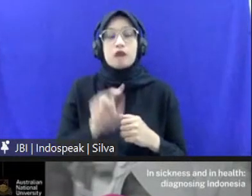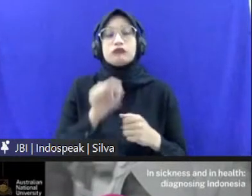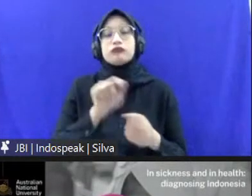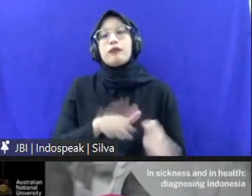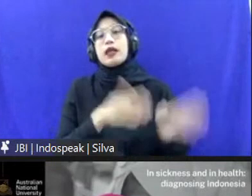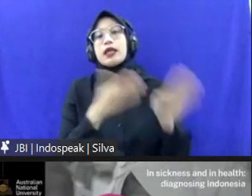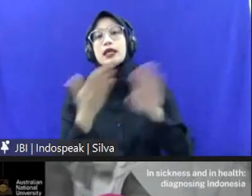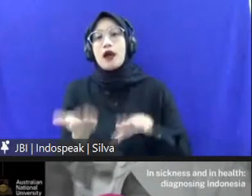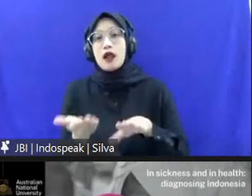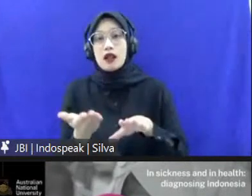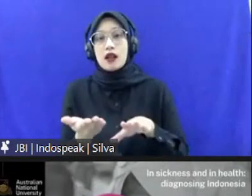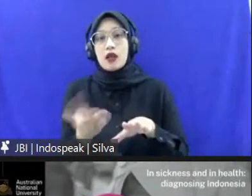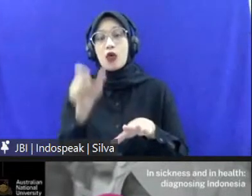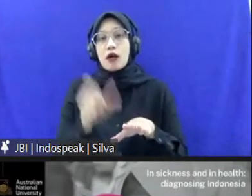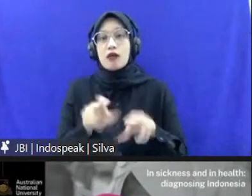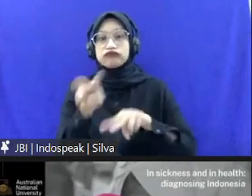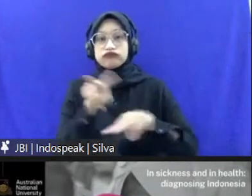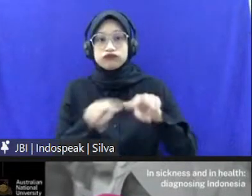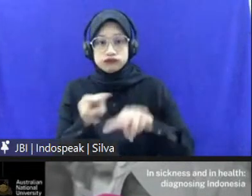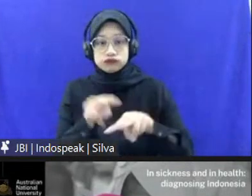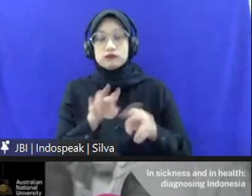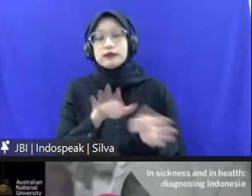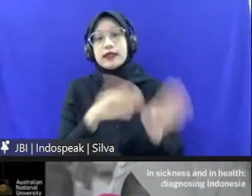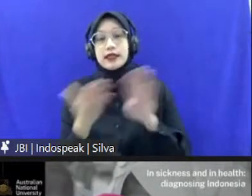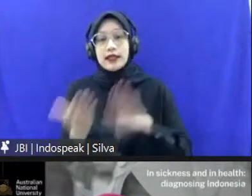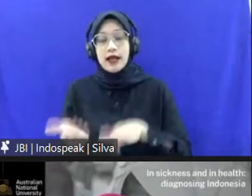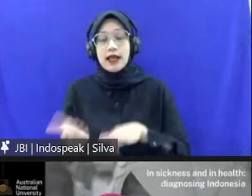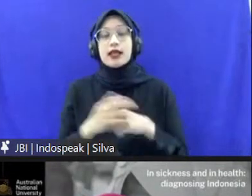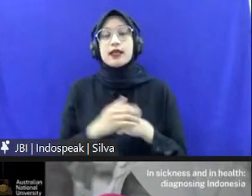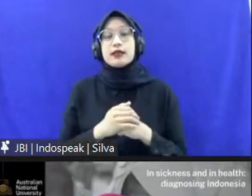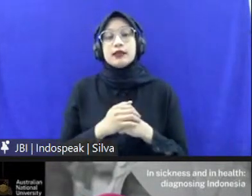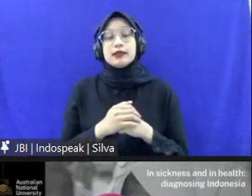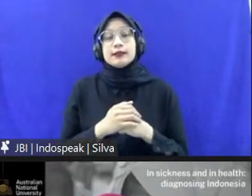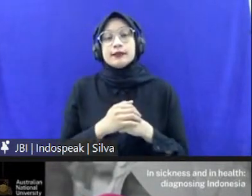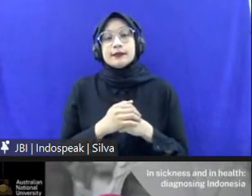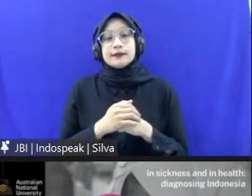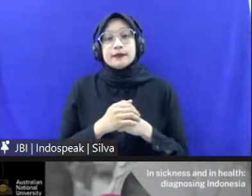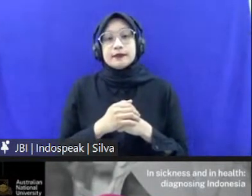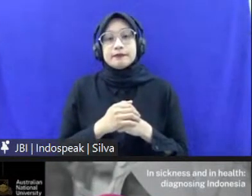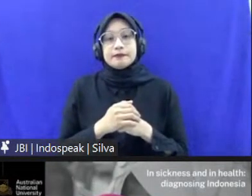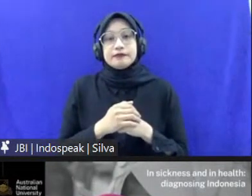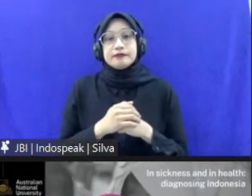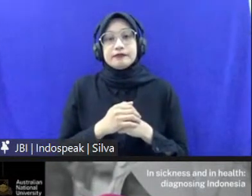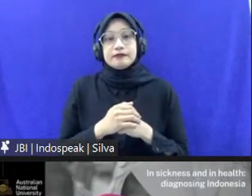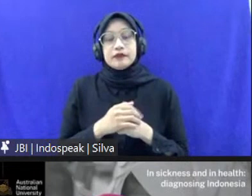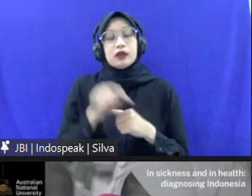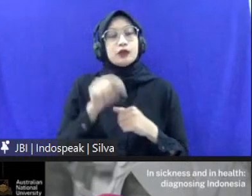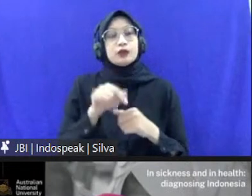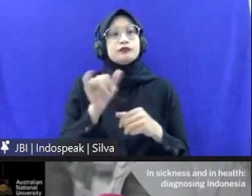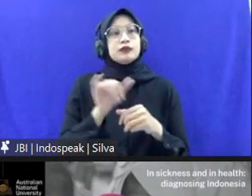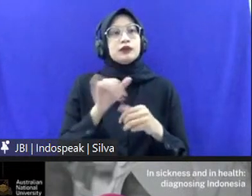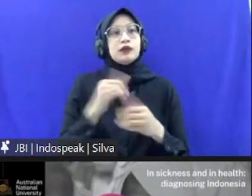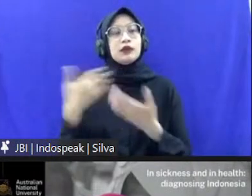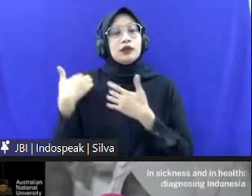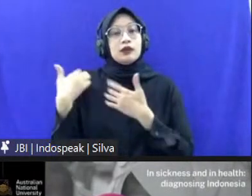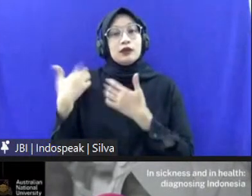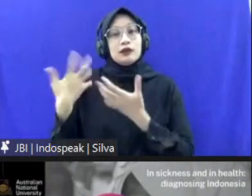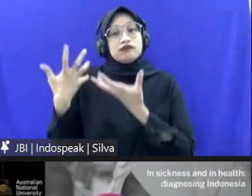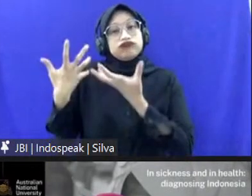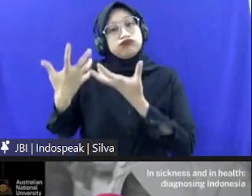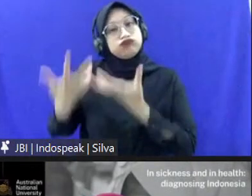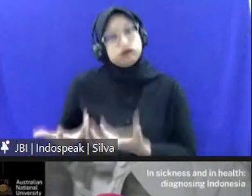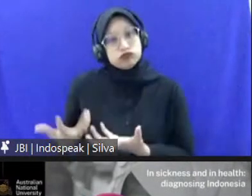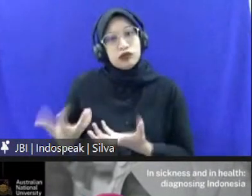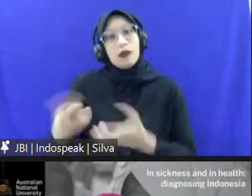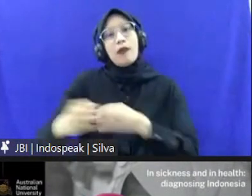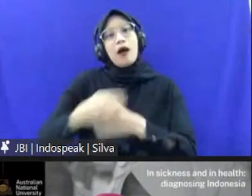COVID, and this present a very high burden, mental burden, mental health